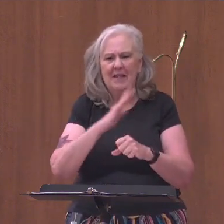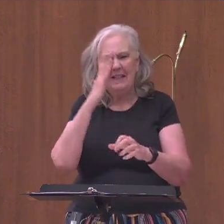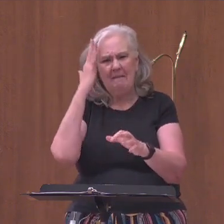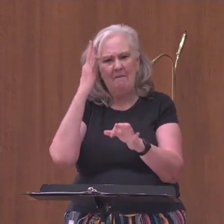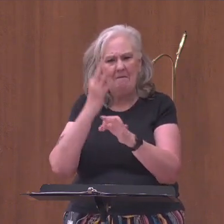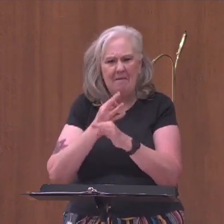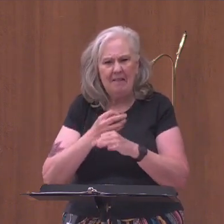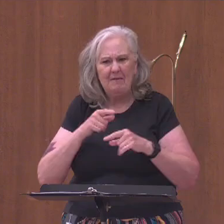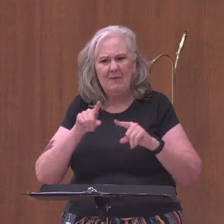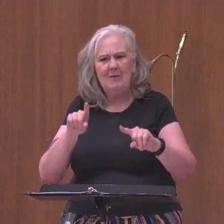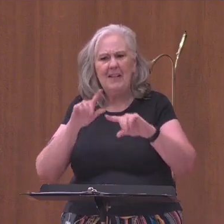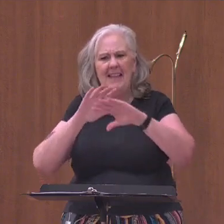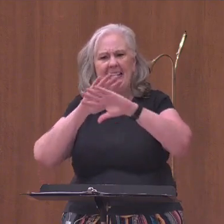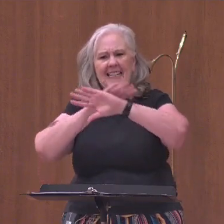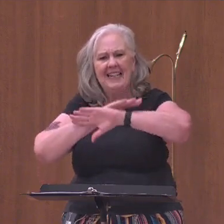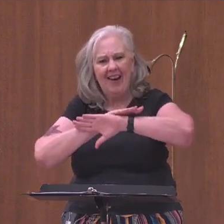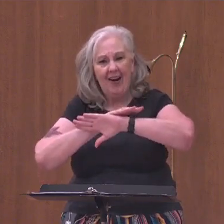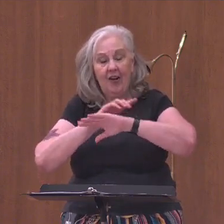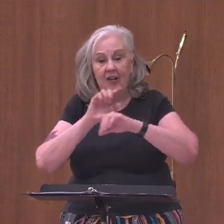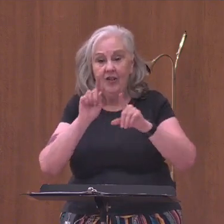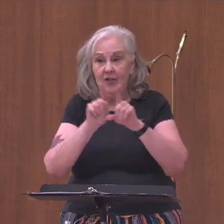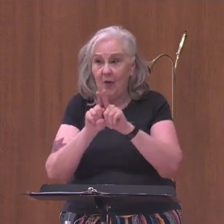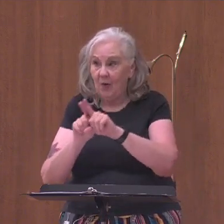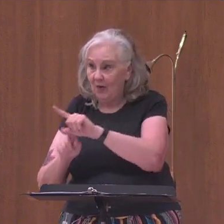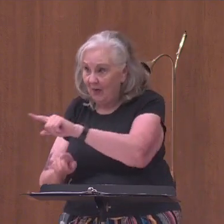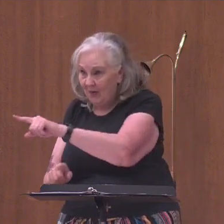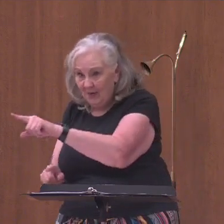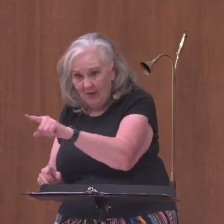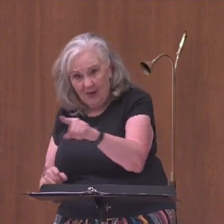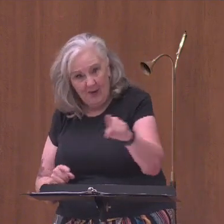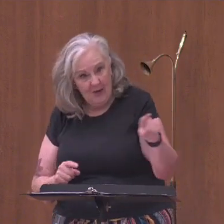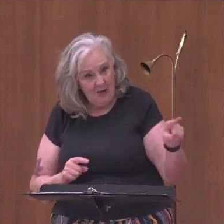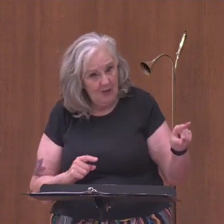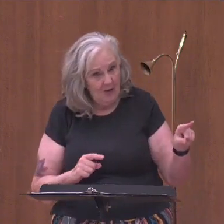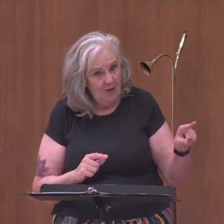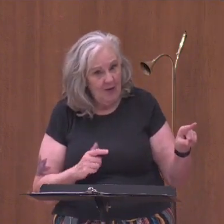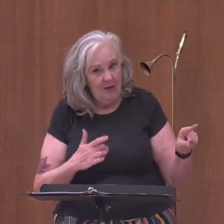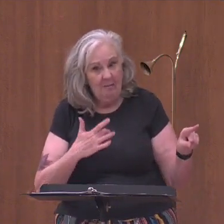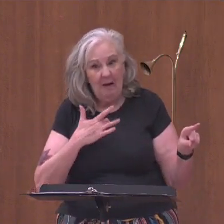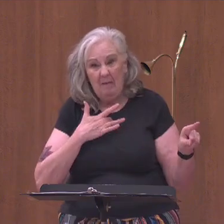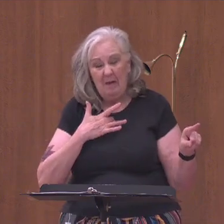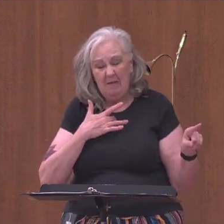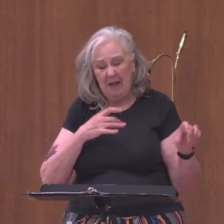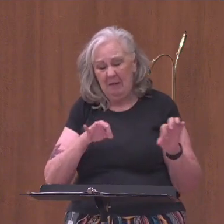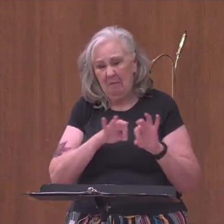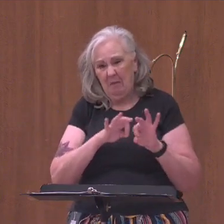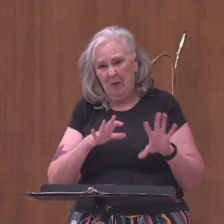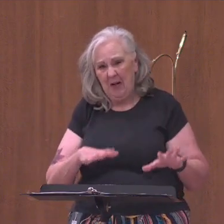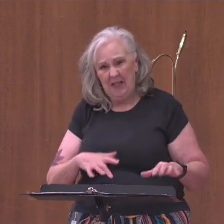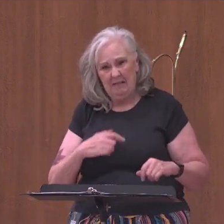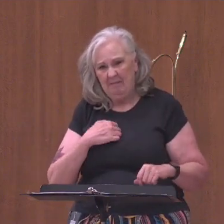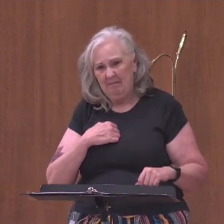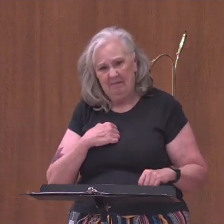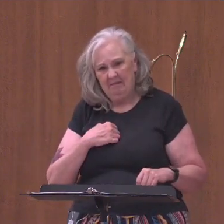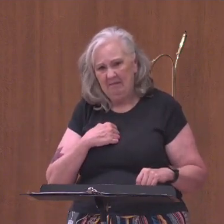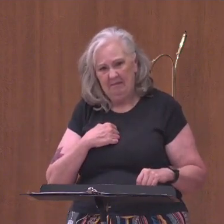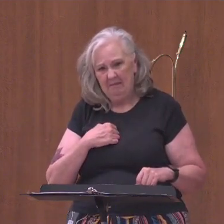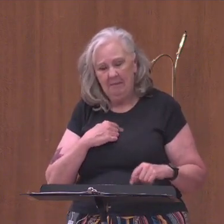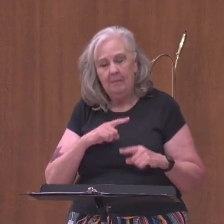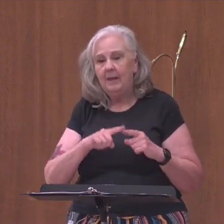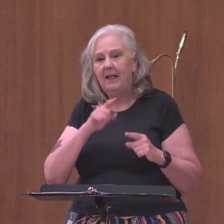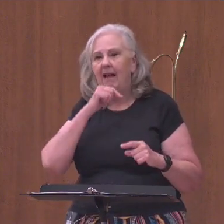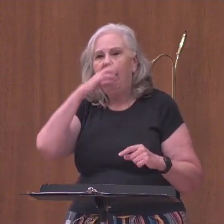dark. And so do you. You may feel small, but you are not small to